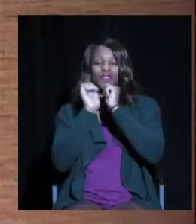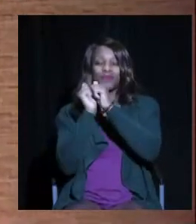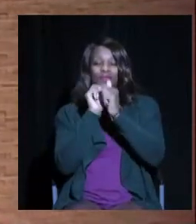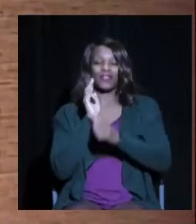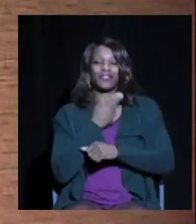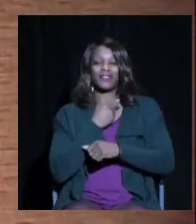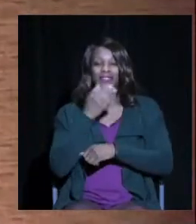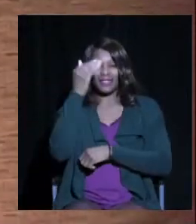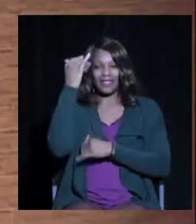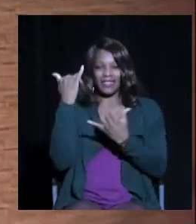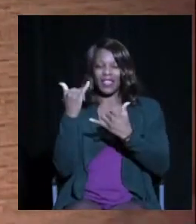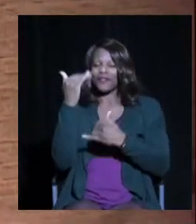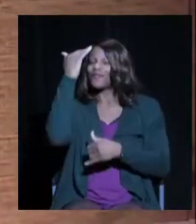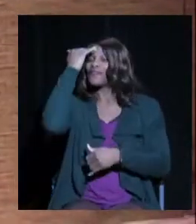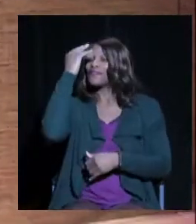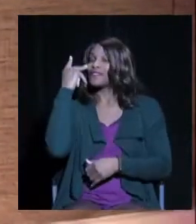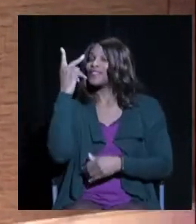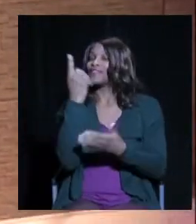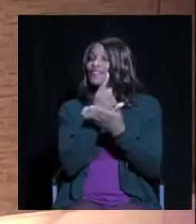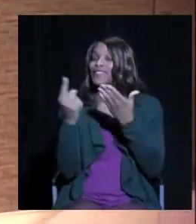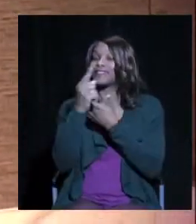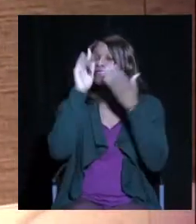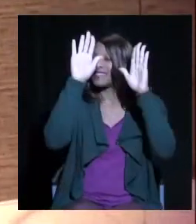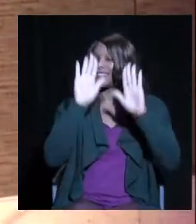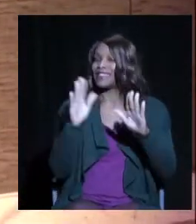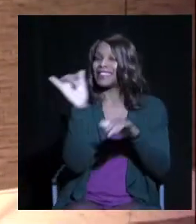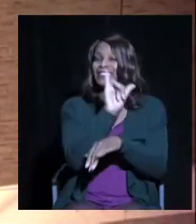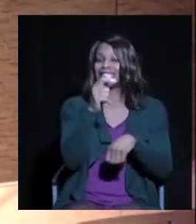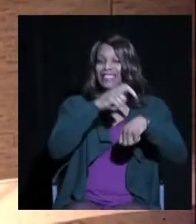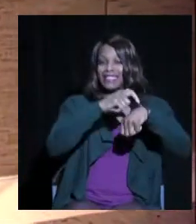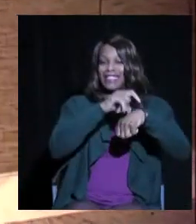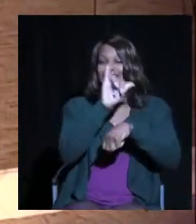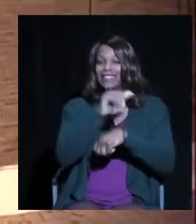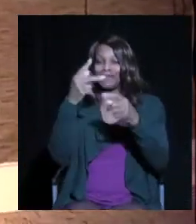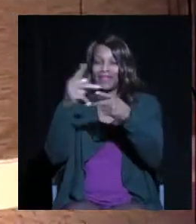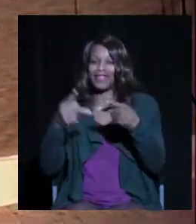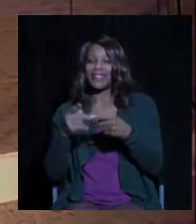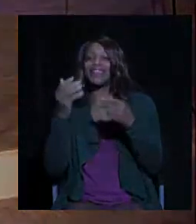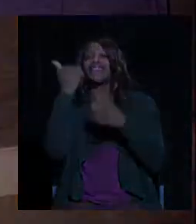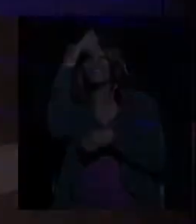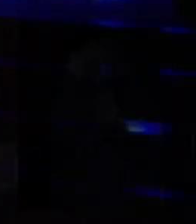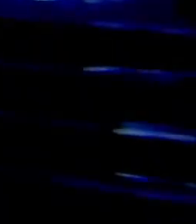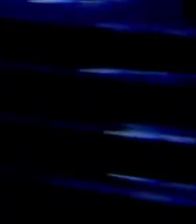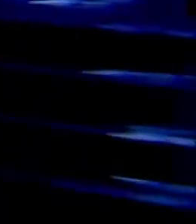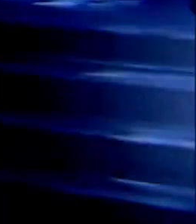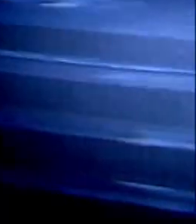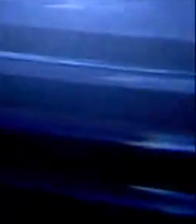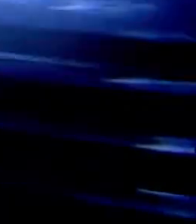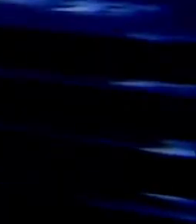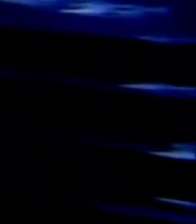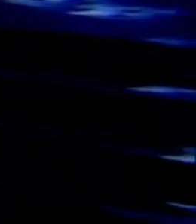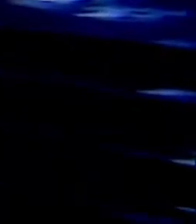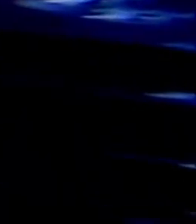We know we'll see you next Sunday, same time, same place. God bless you.